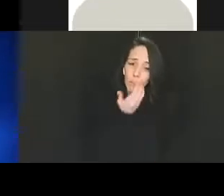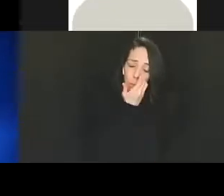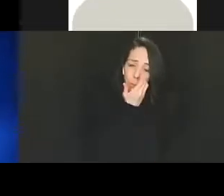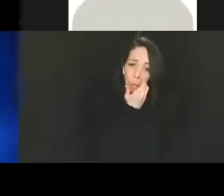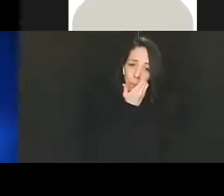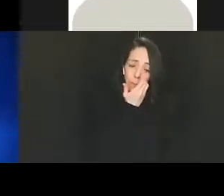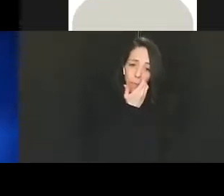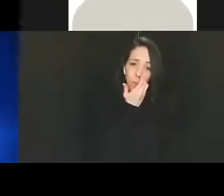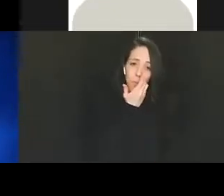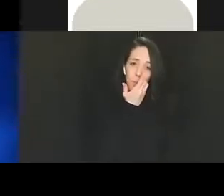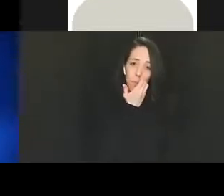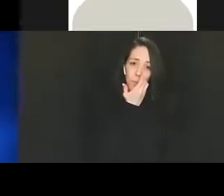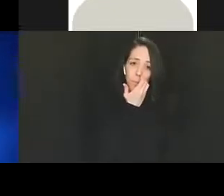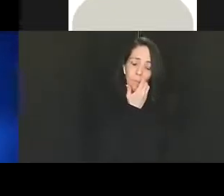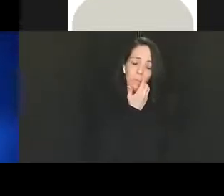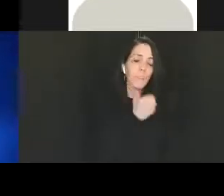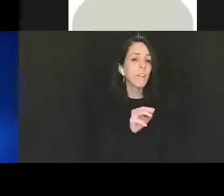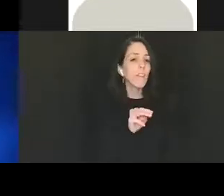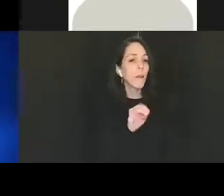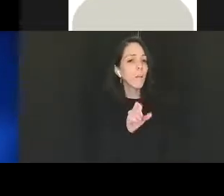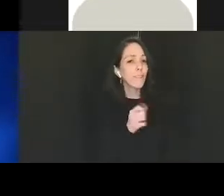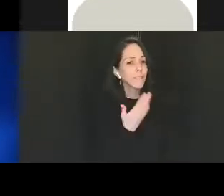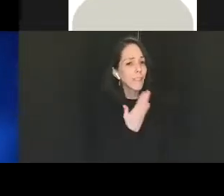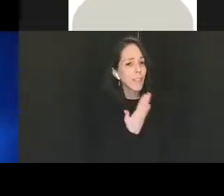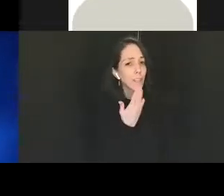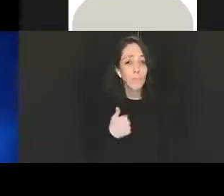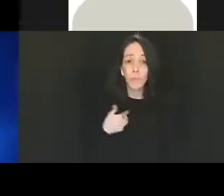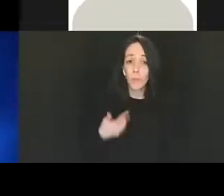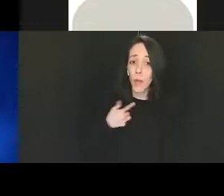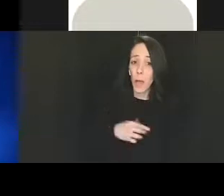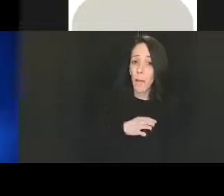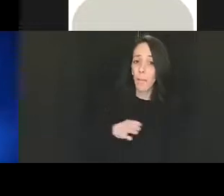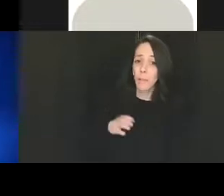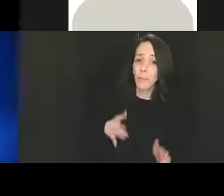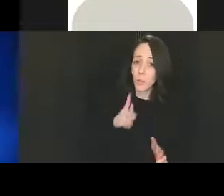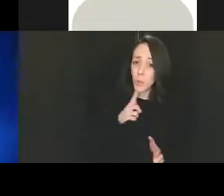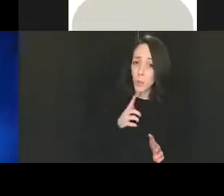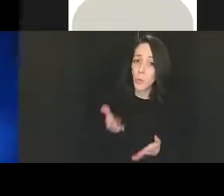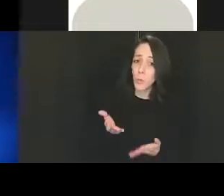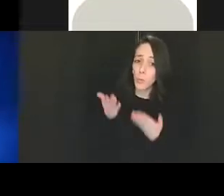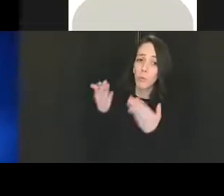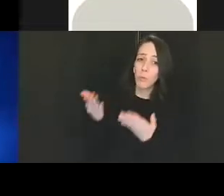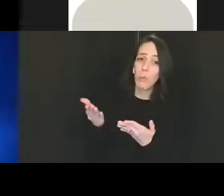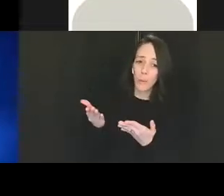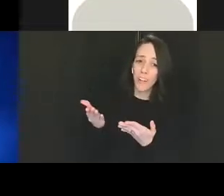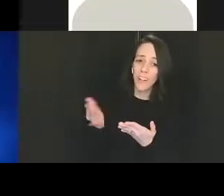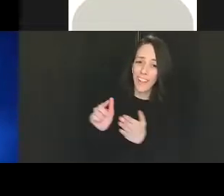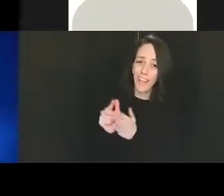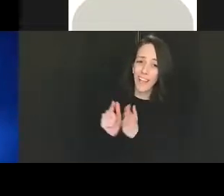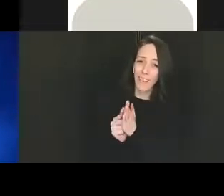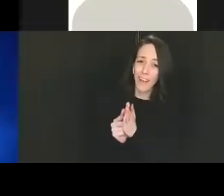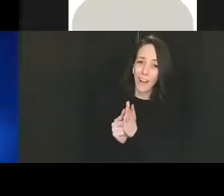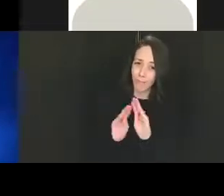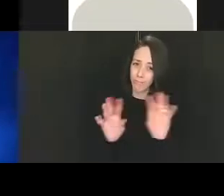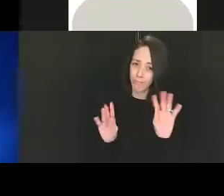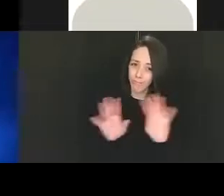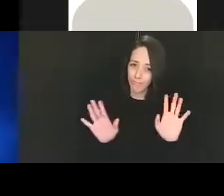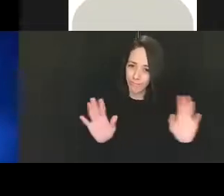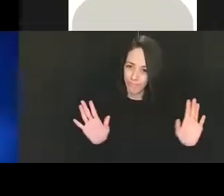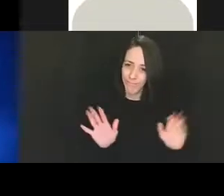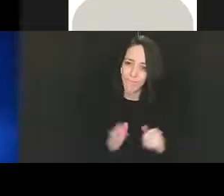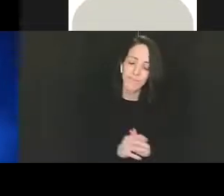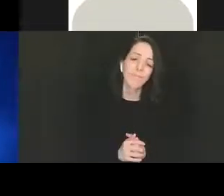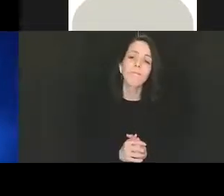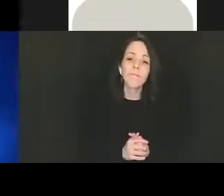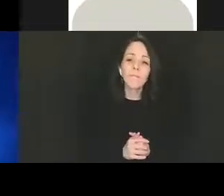Melissa, full transparency. I'm actually the commissioner that put that ordinance in place for transparency reasons. So